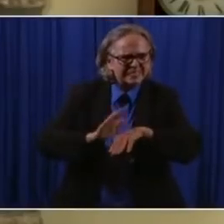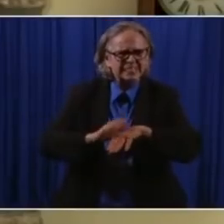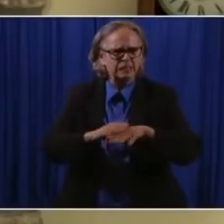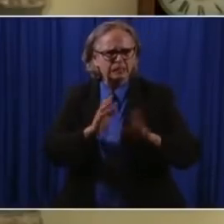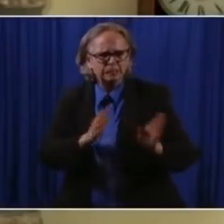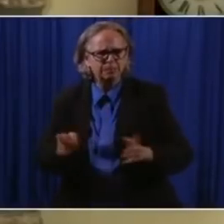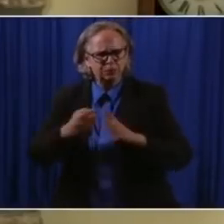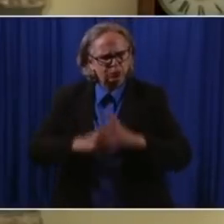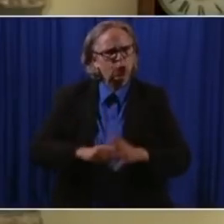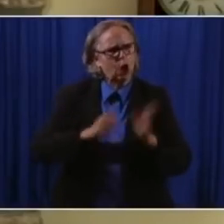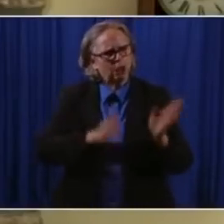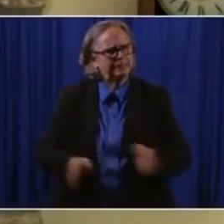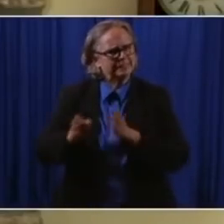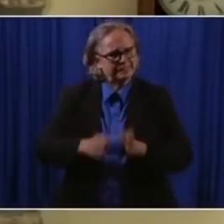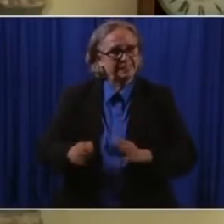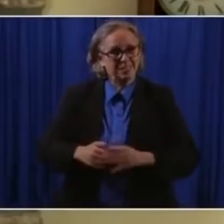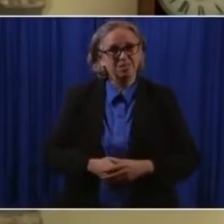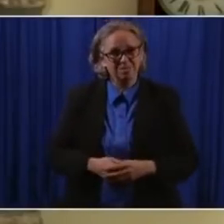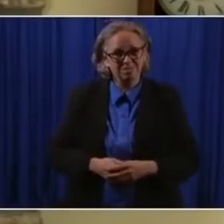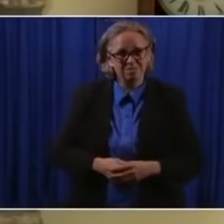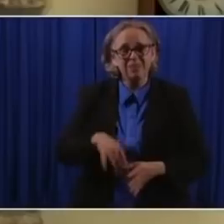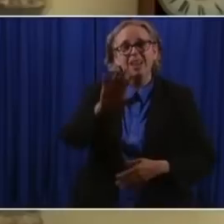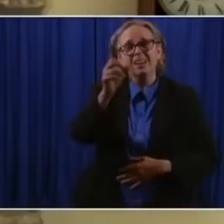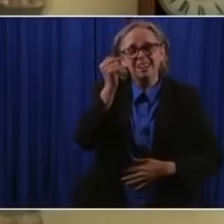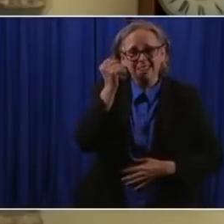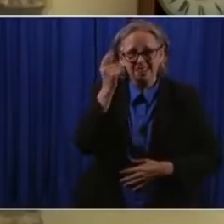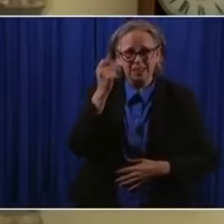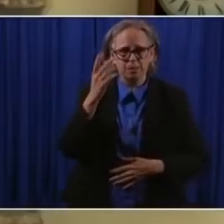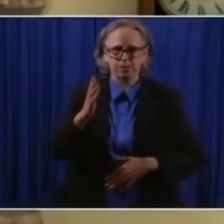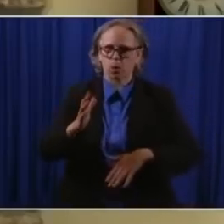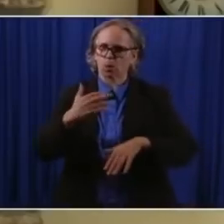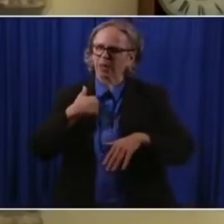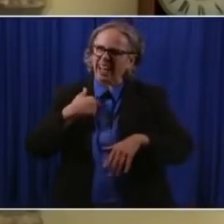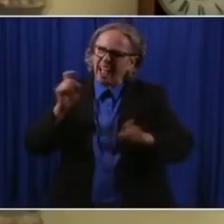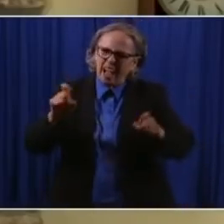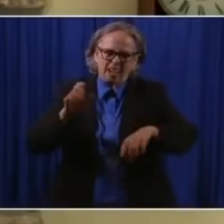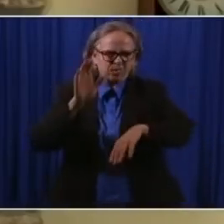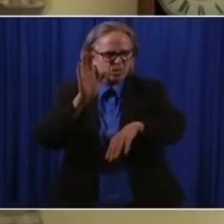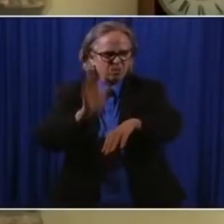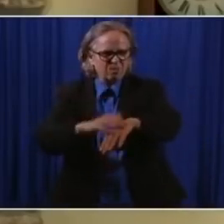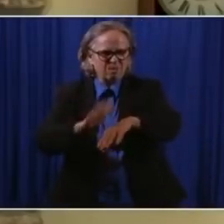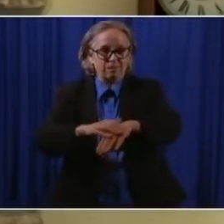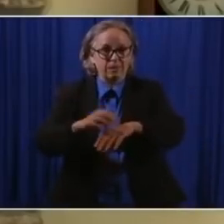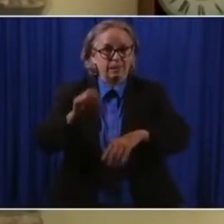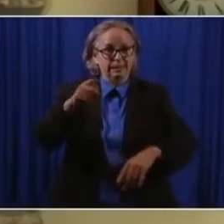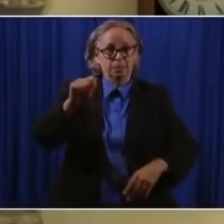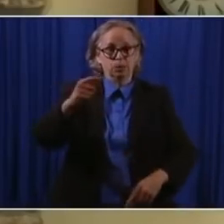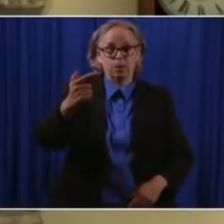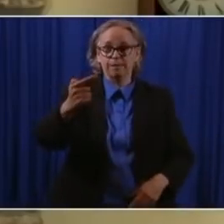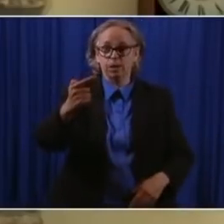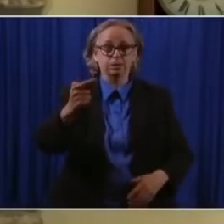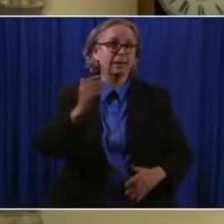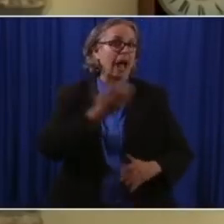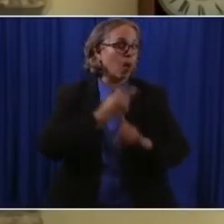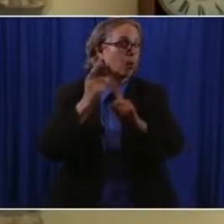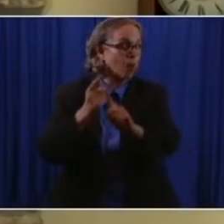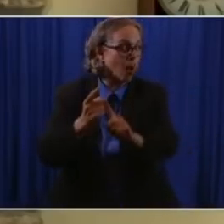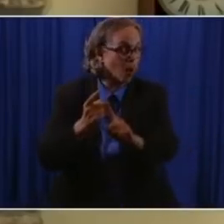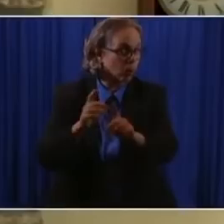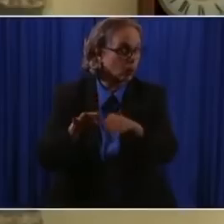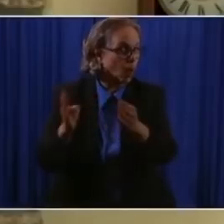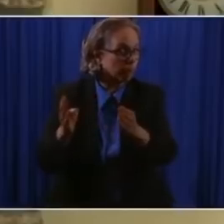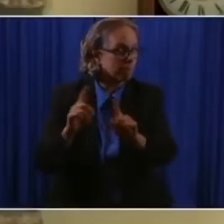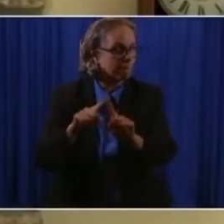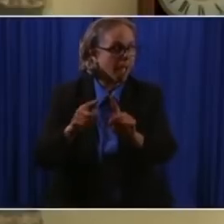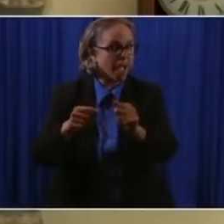But again, I have a caution. It's our goal to open on that date to allow everybody to open, but we're going to continue to monitor the